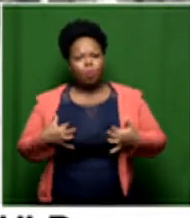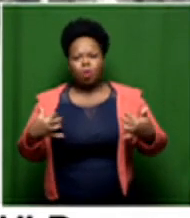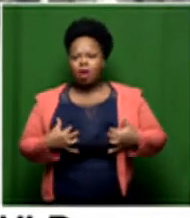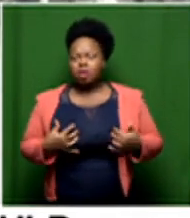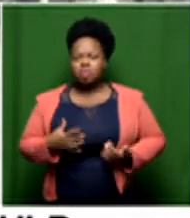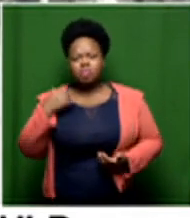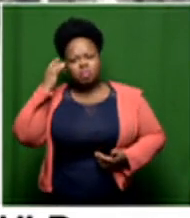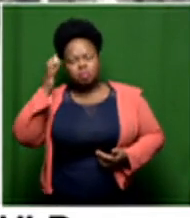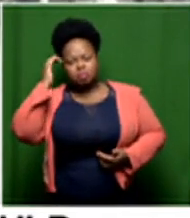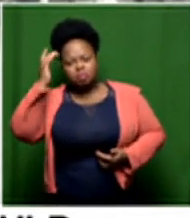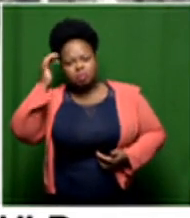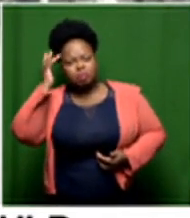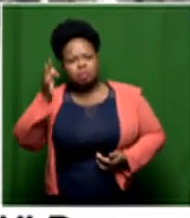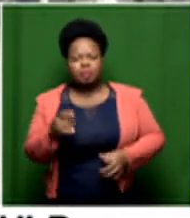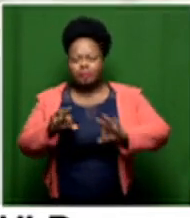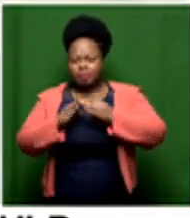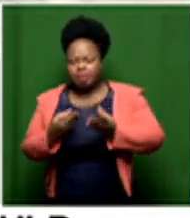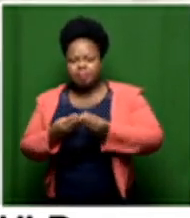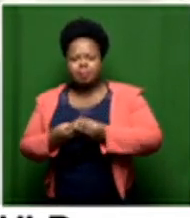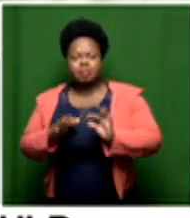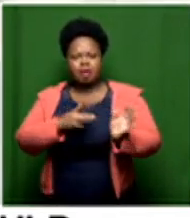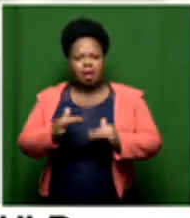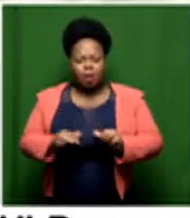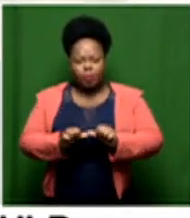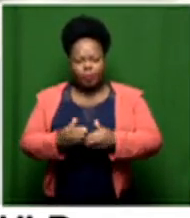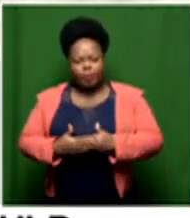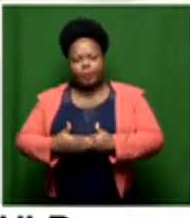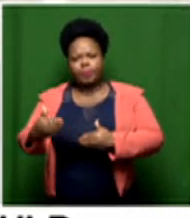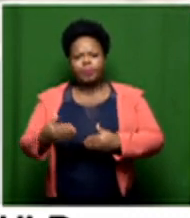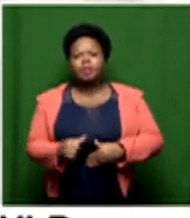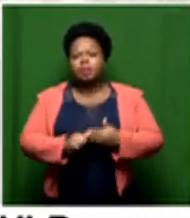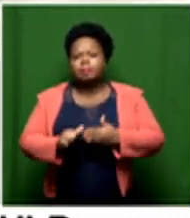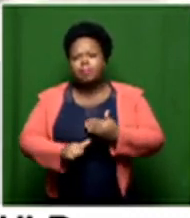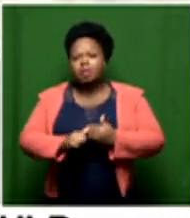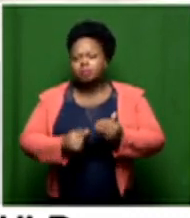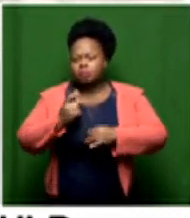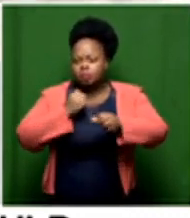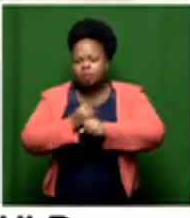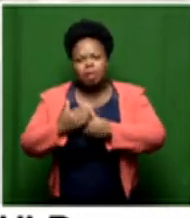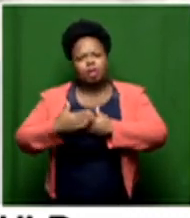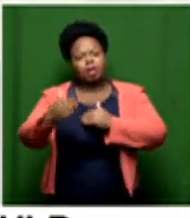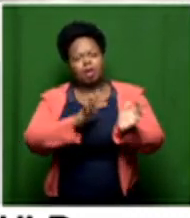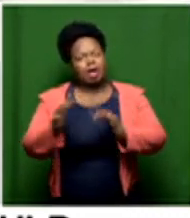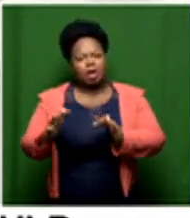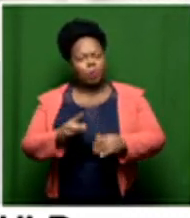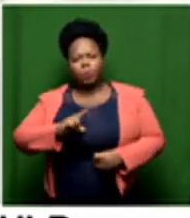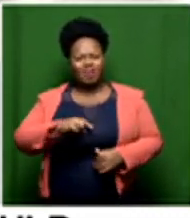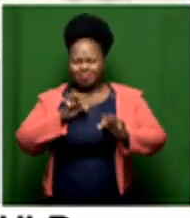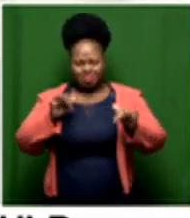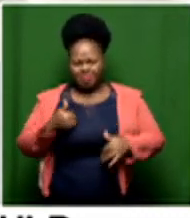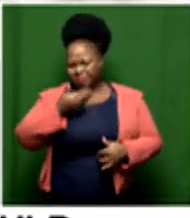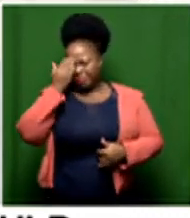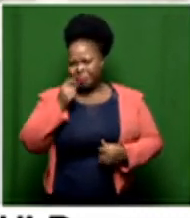how they and their loved ones are going to get through the next few months and the next year of this